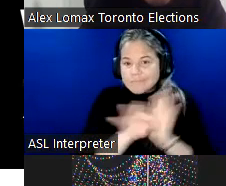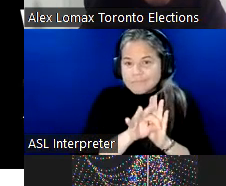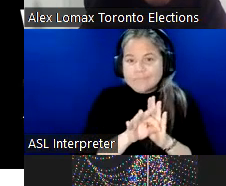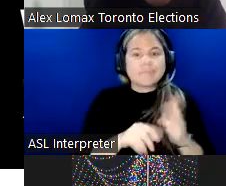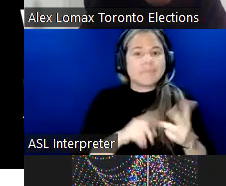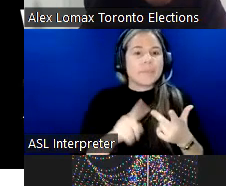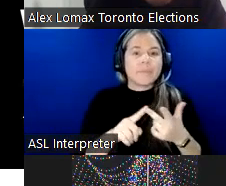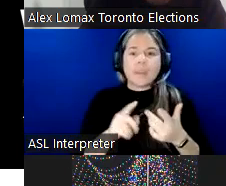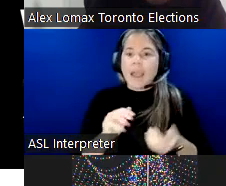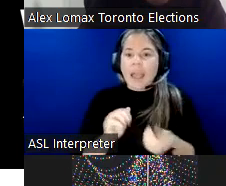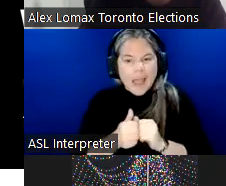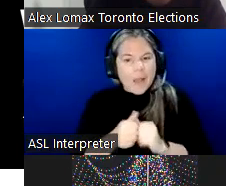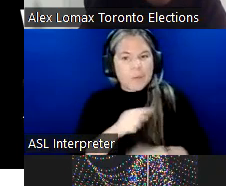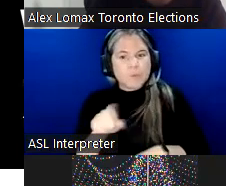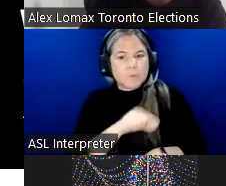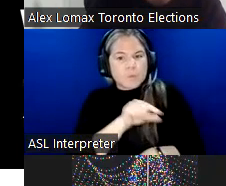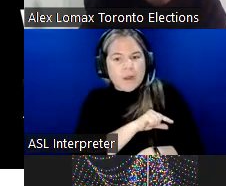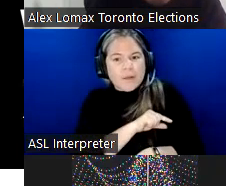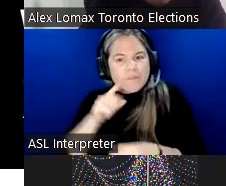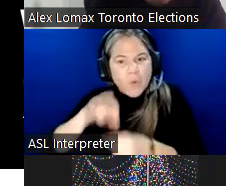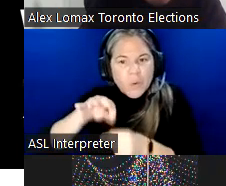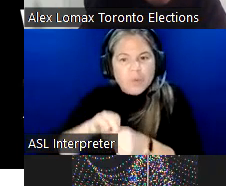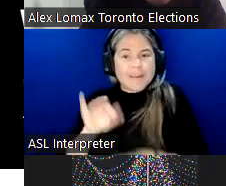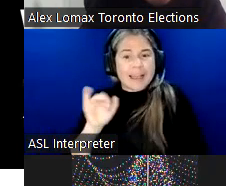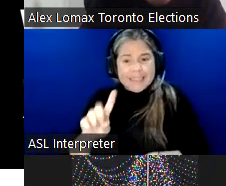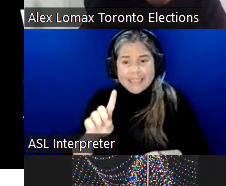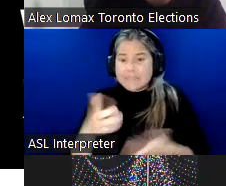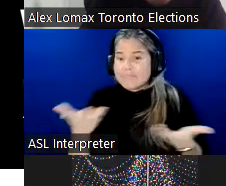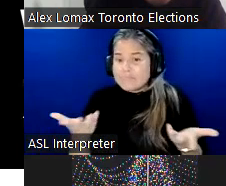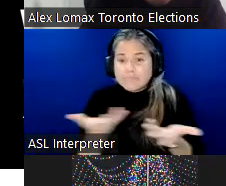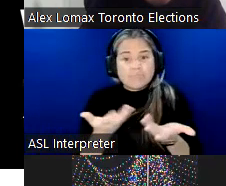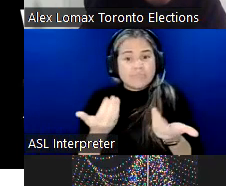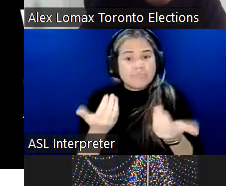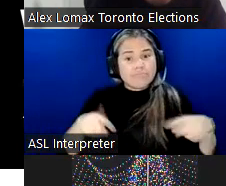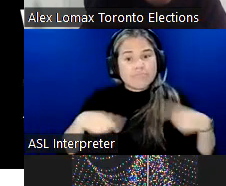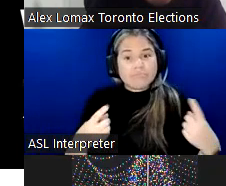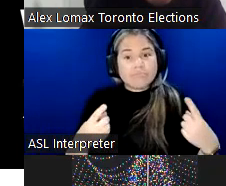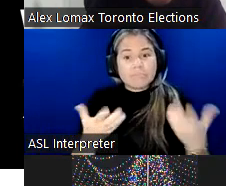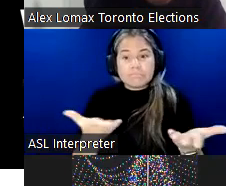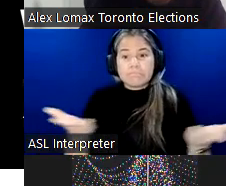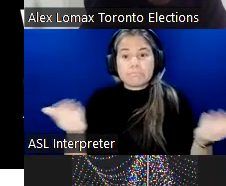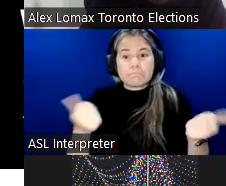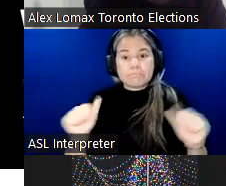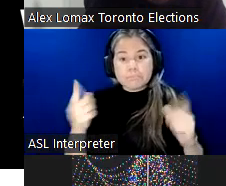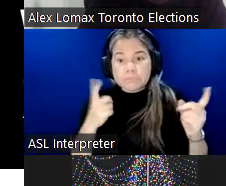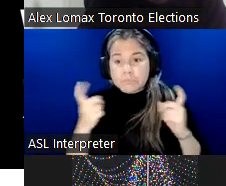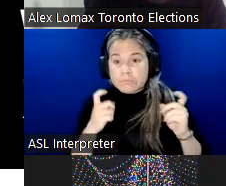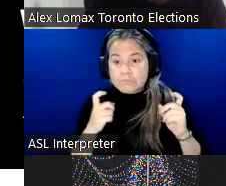to qualify to vote, identification, that type of thing. So if anybody's got any questions, you can put them in the chat.